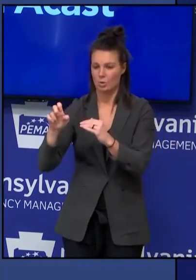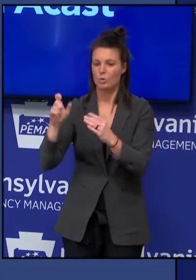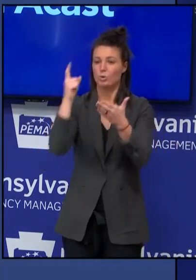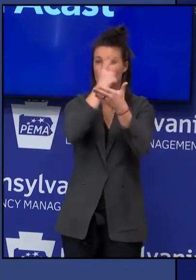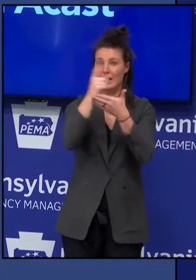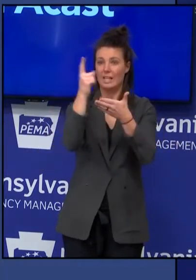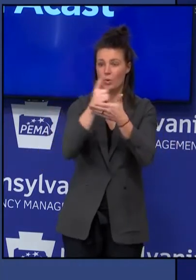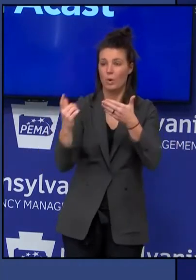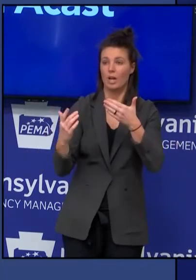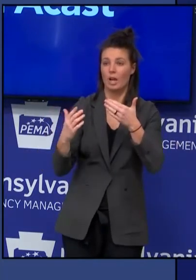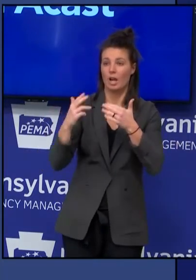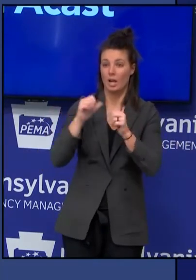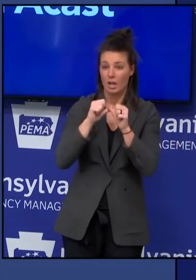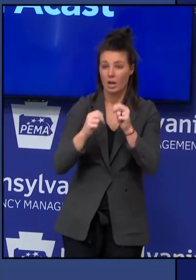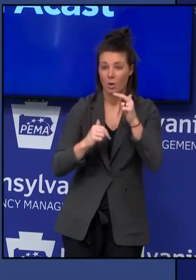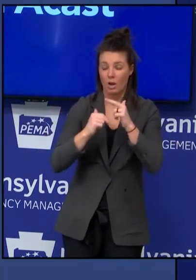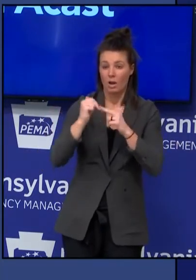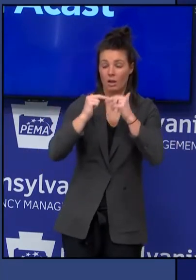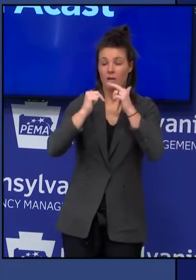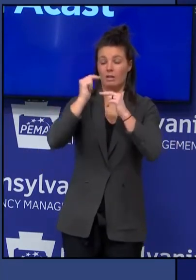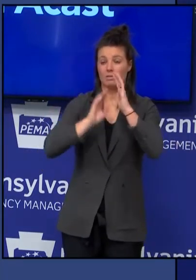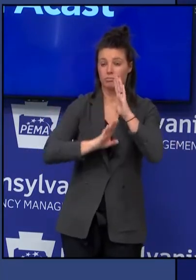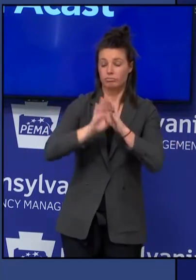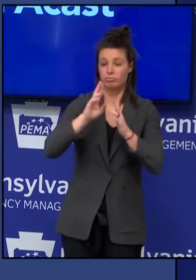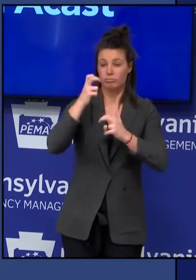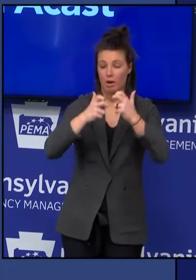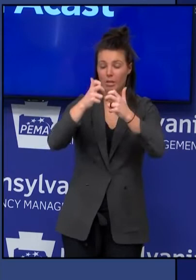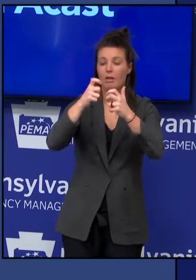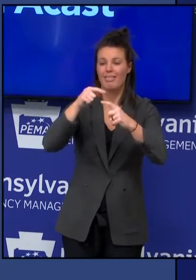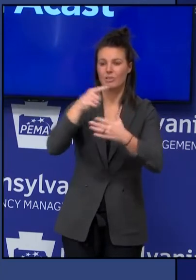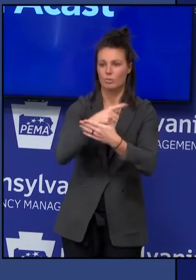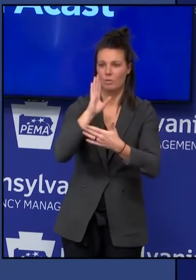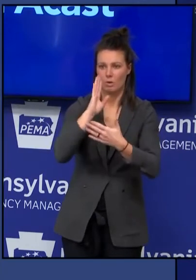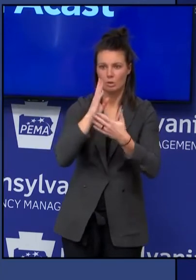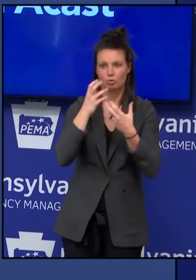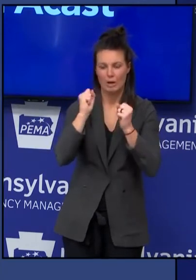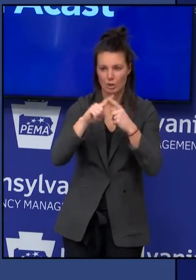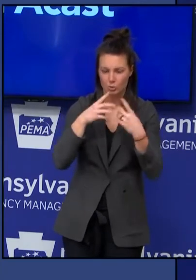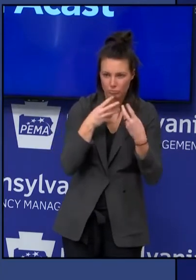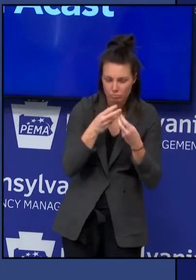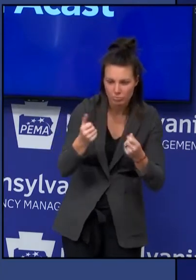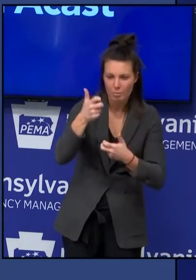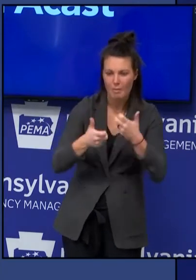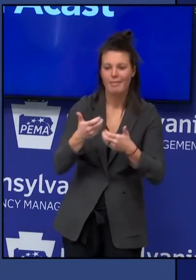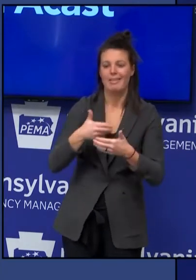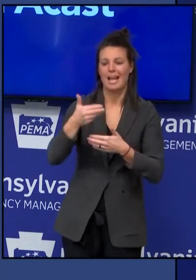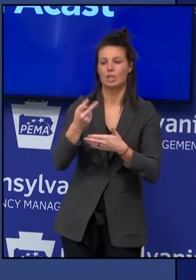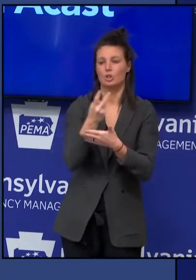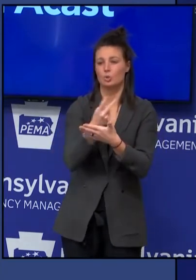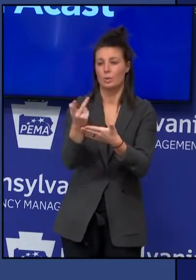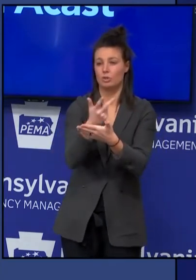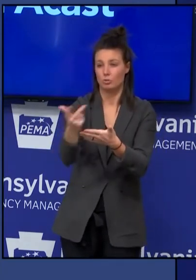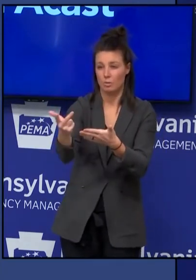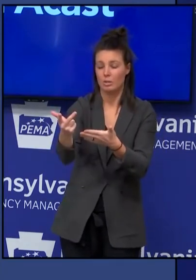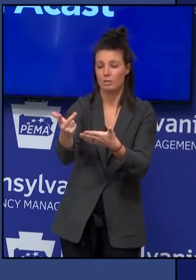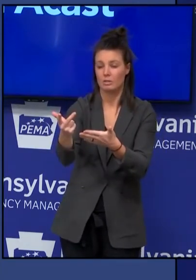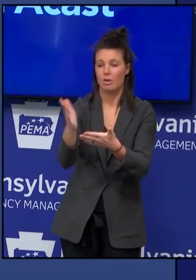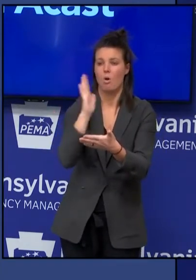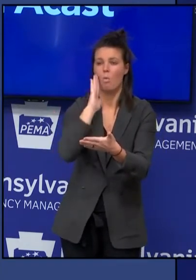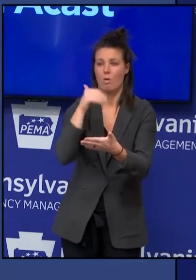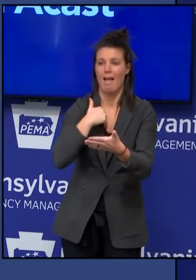week structural problem. We are working to address it this week. Over the next 2 to 3 weeks, we will